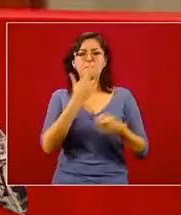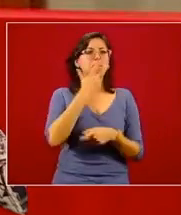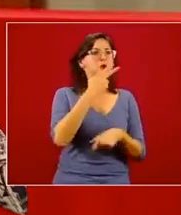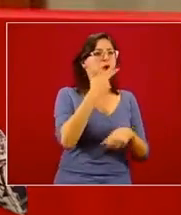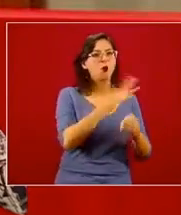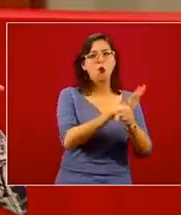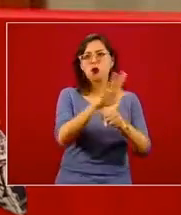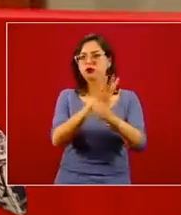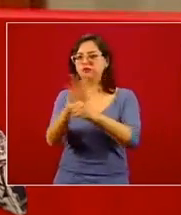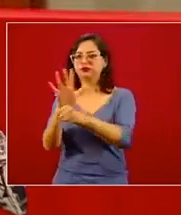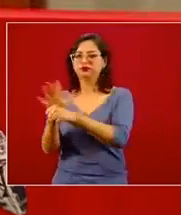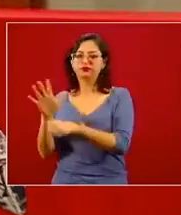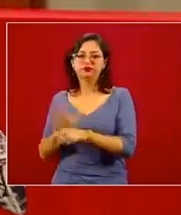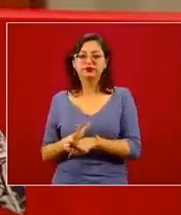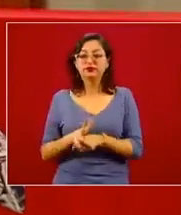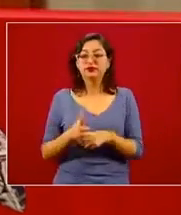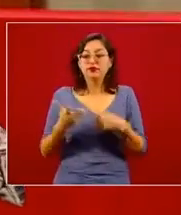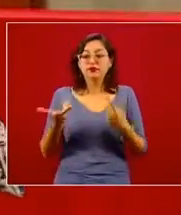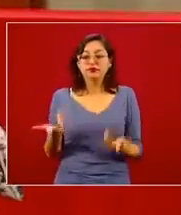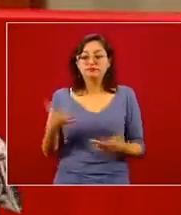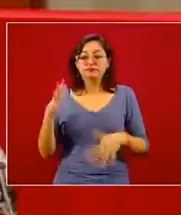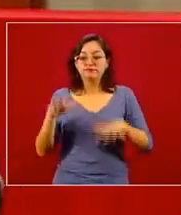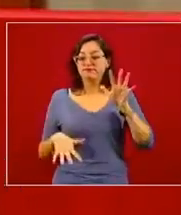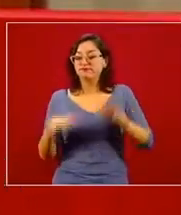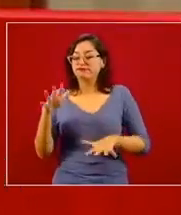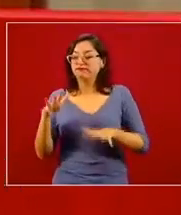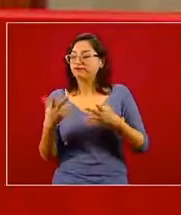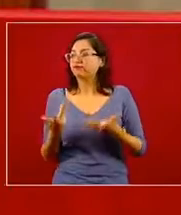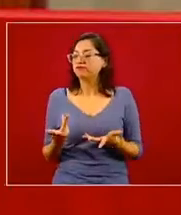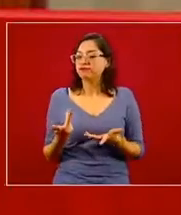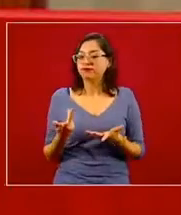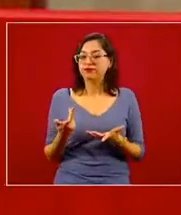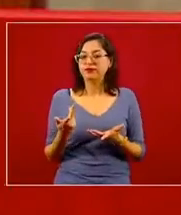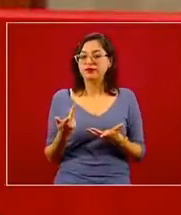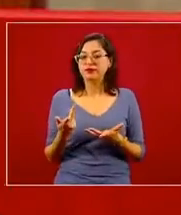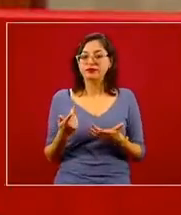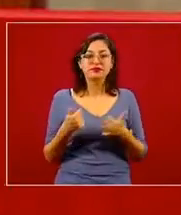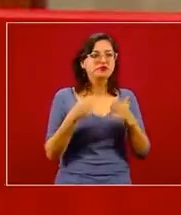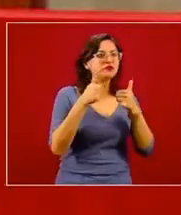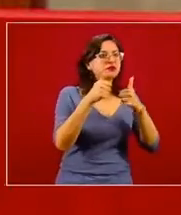monitor and to attend this pandemic.